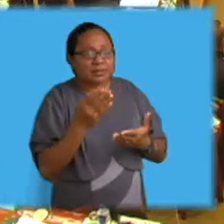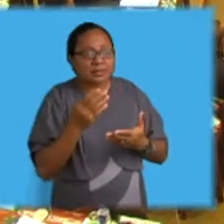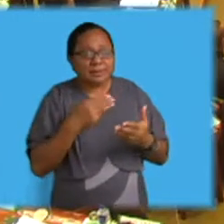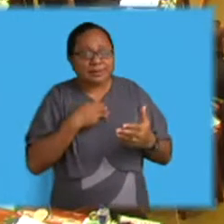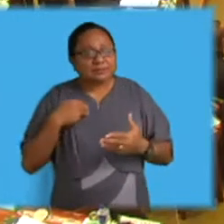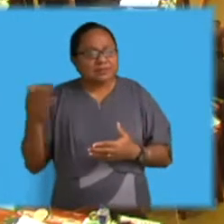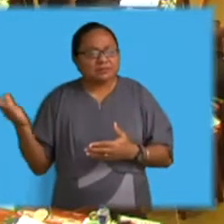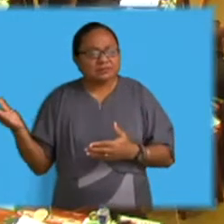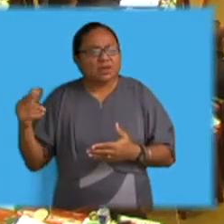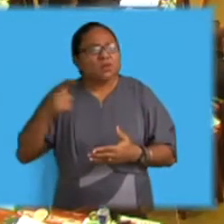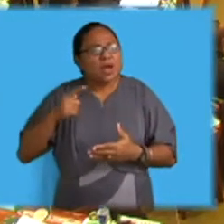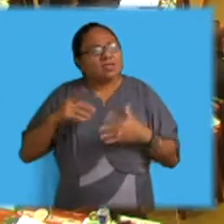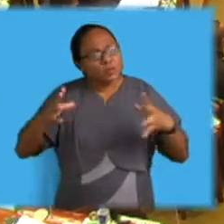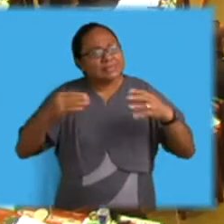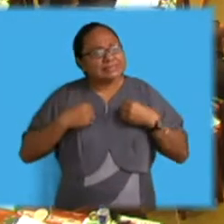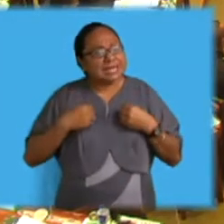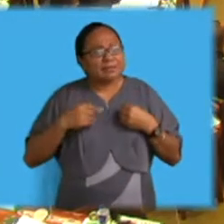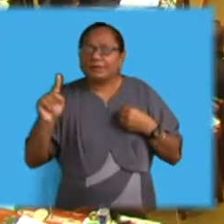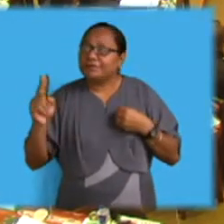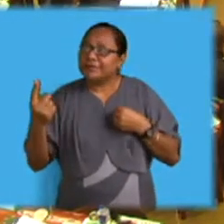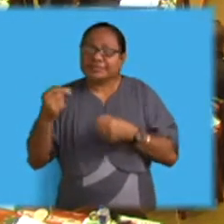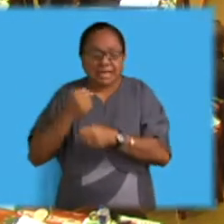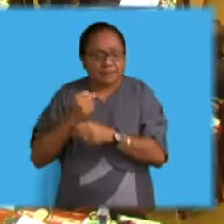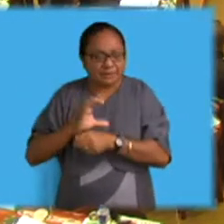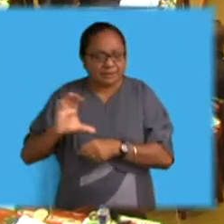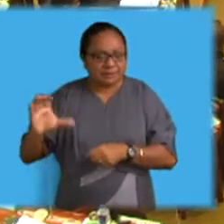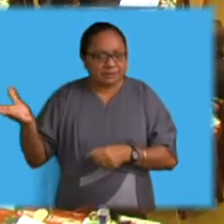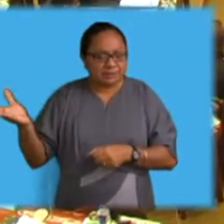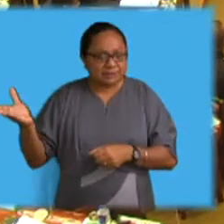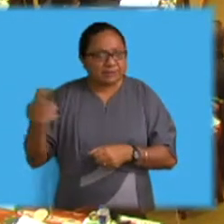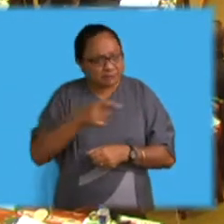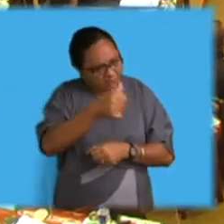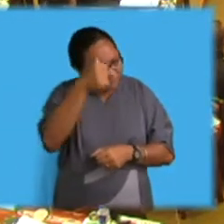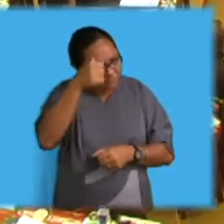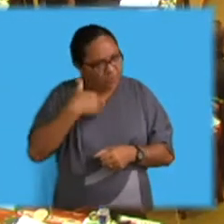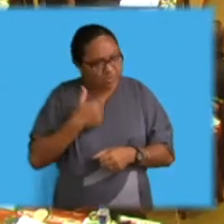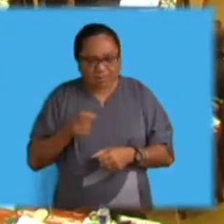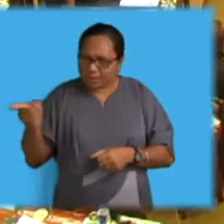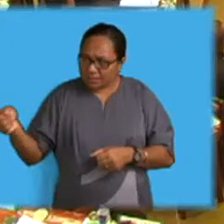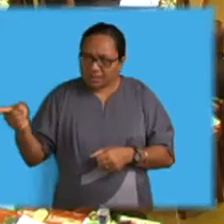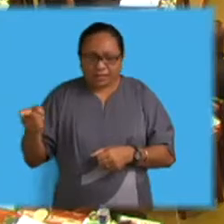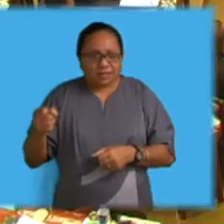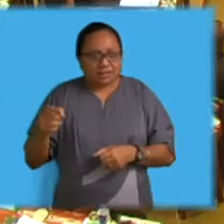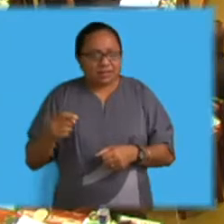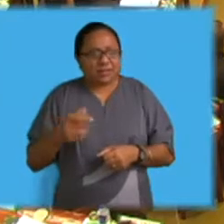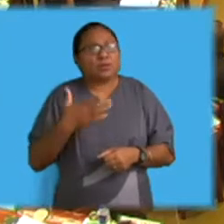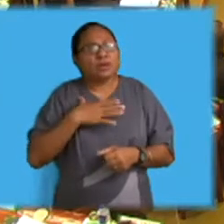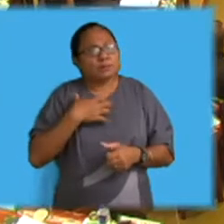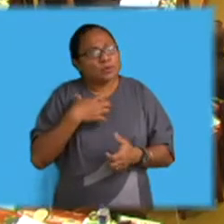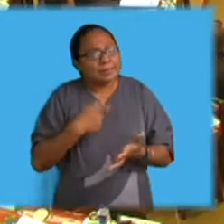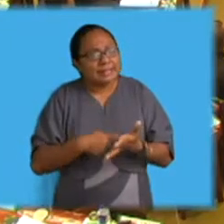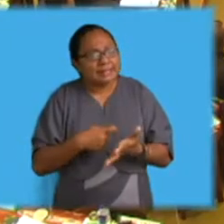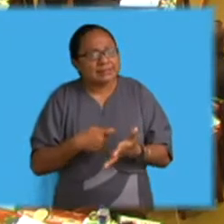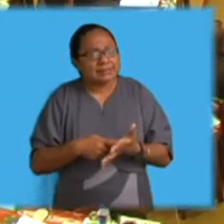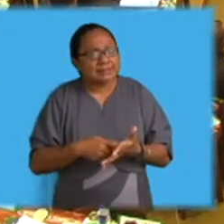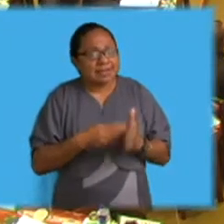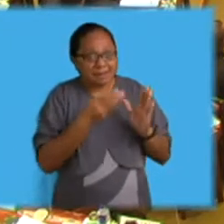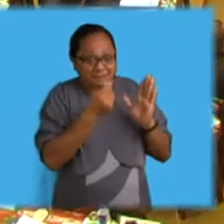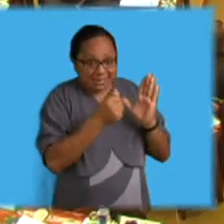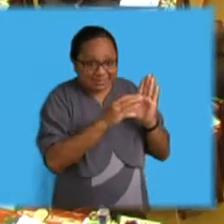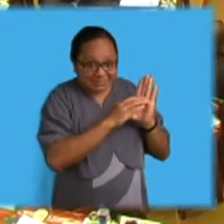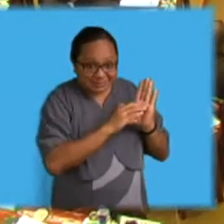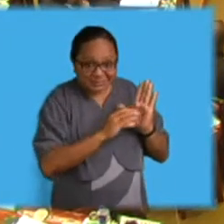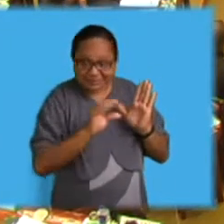first contractor in the first place, knowing very well that this will happen? The money allocated was not